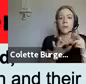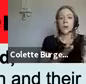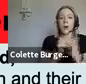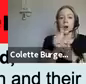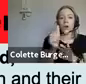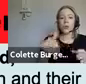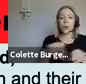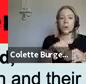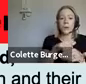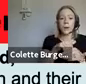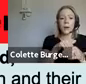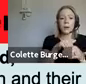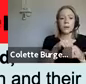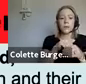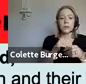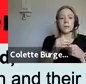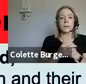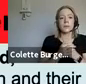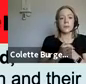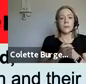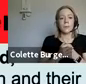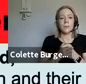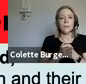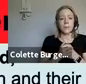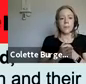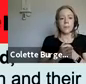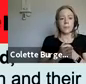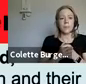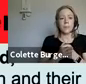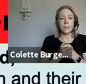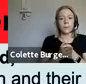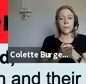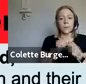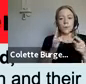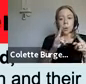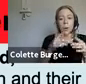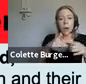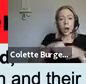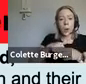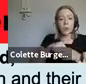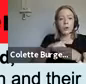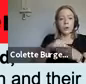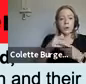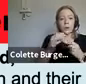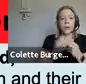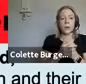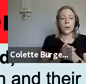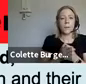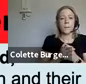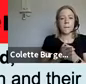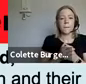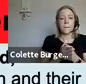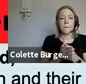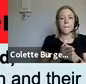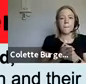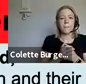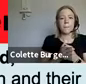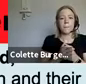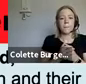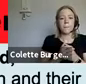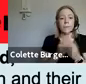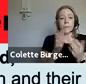forms of inclusion at higher levels of education. So they are pathway for actually a